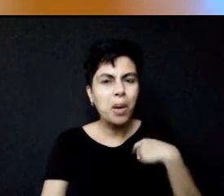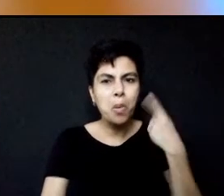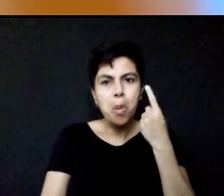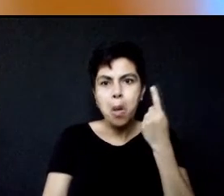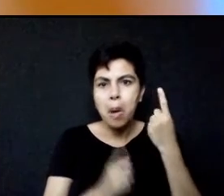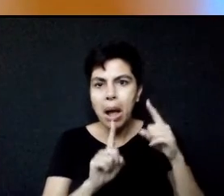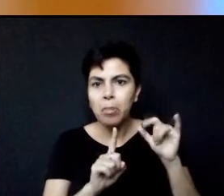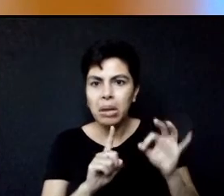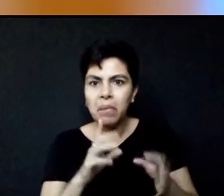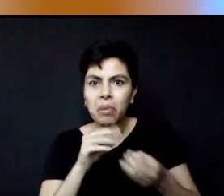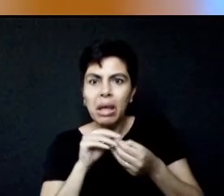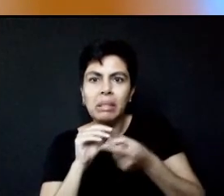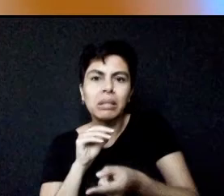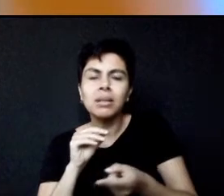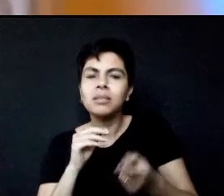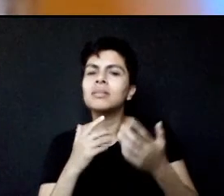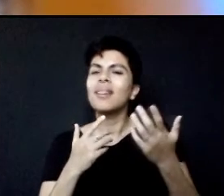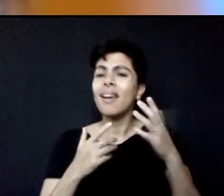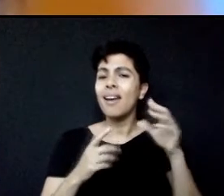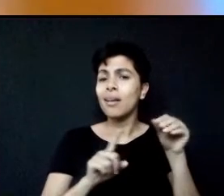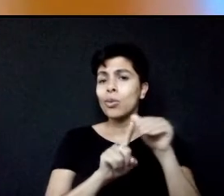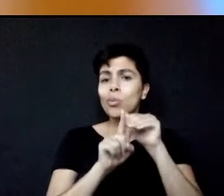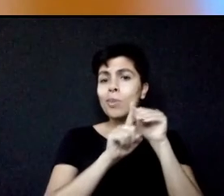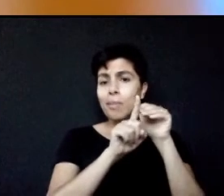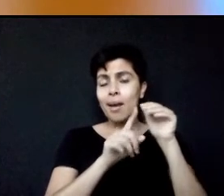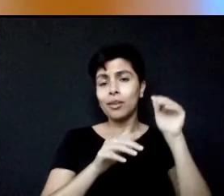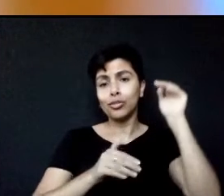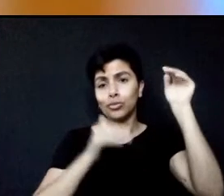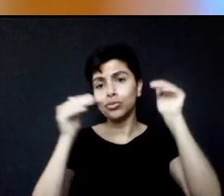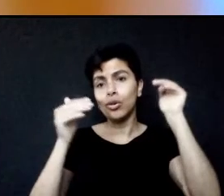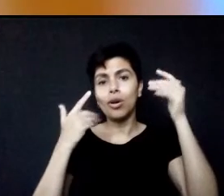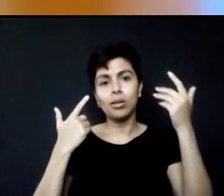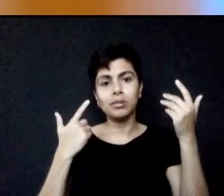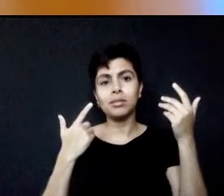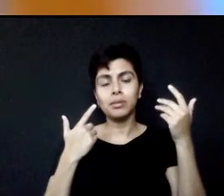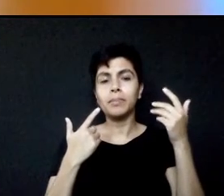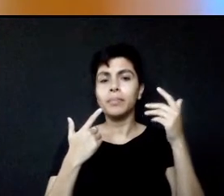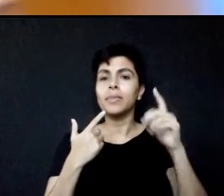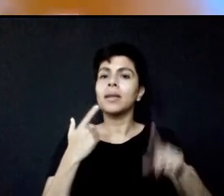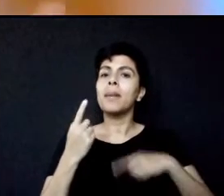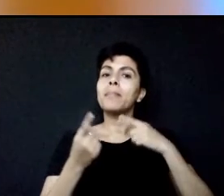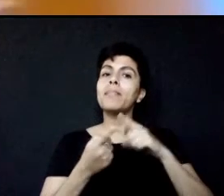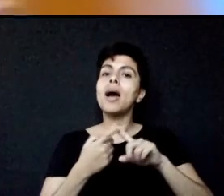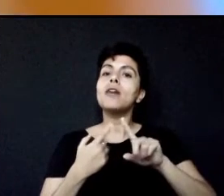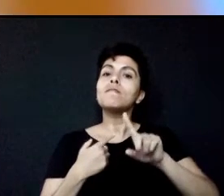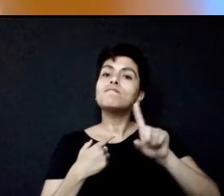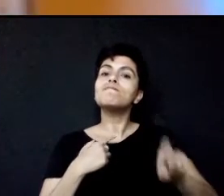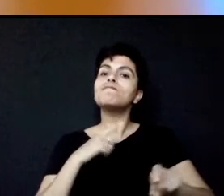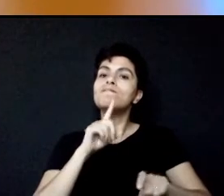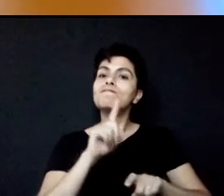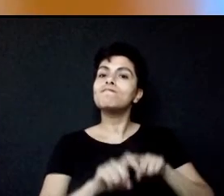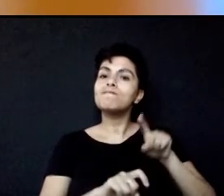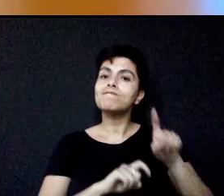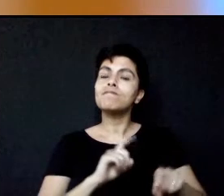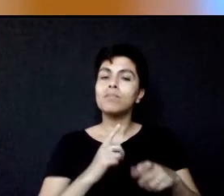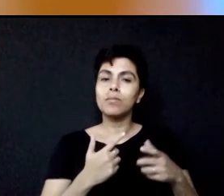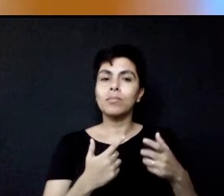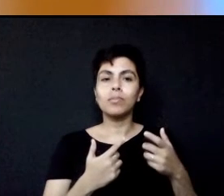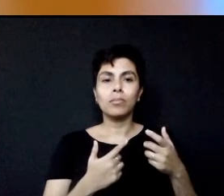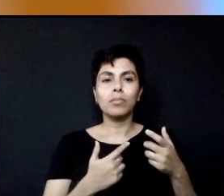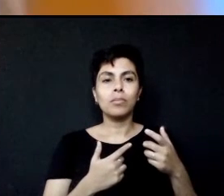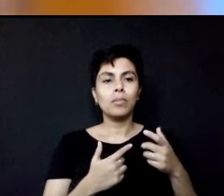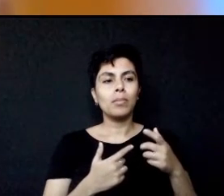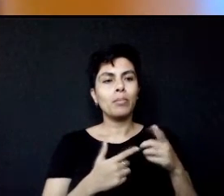this. And always reminding, we talk to adults a lot about questioning, just always questioning the